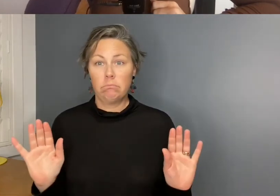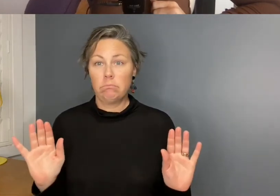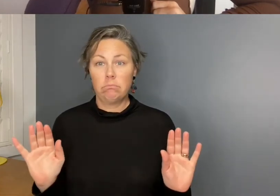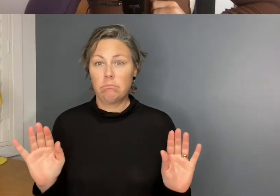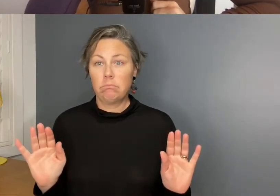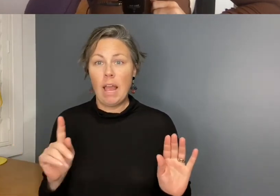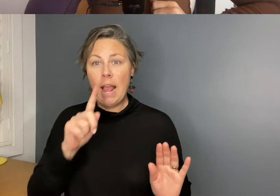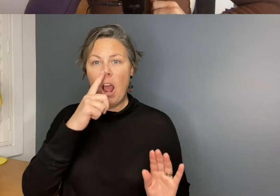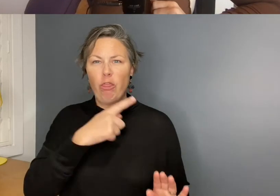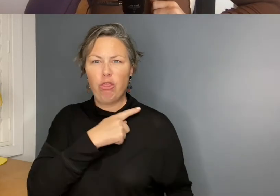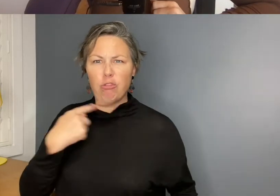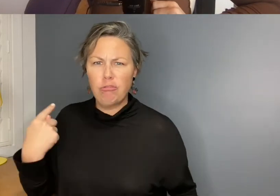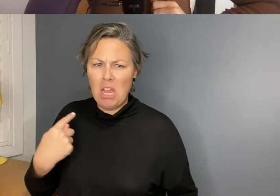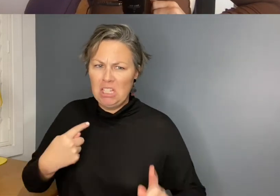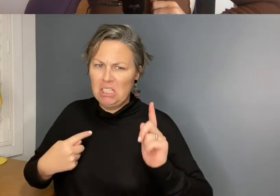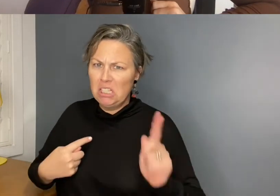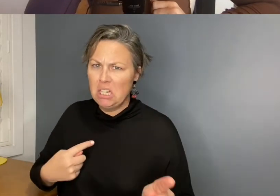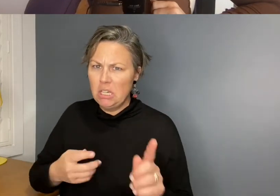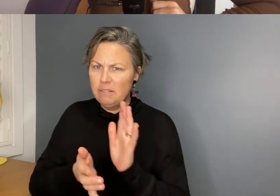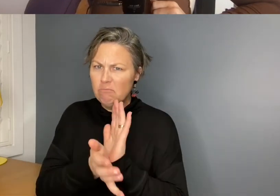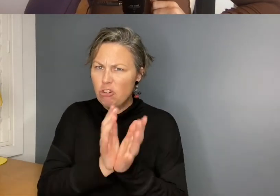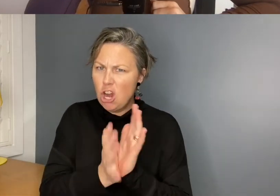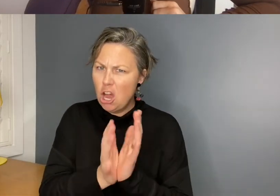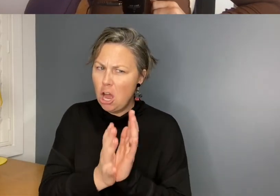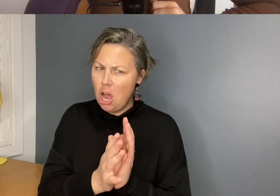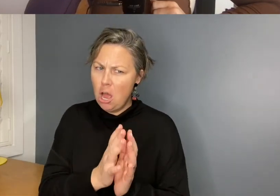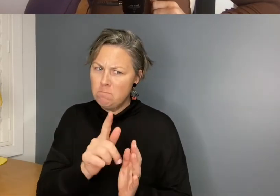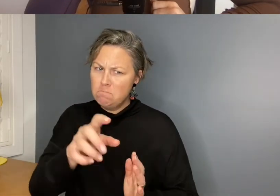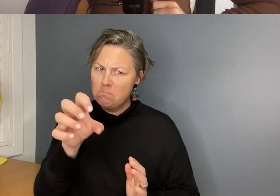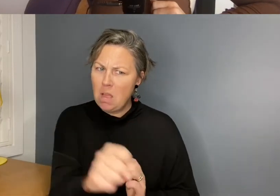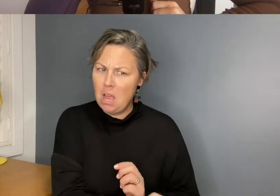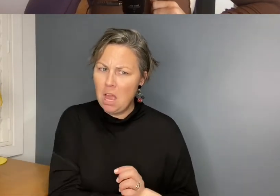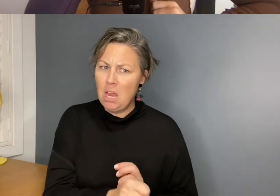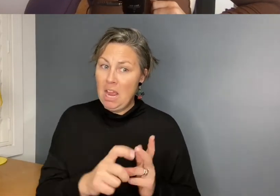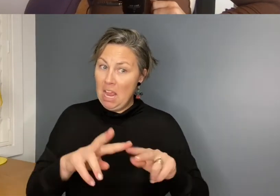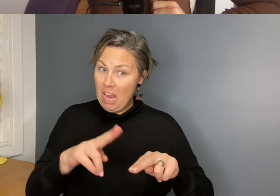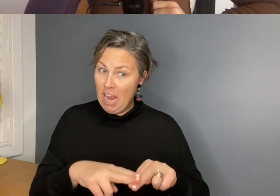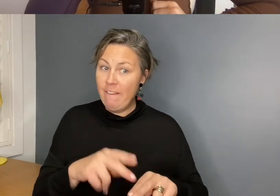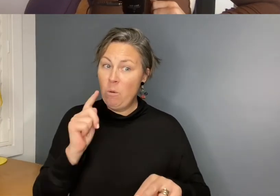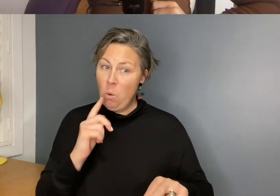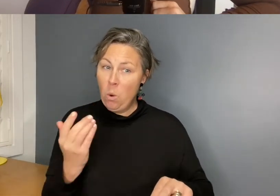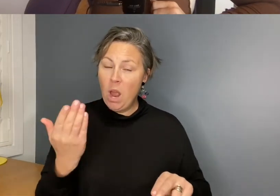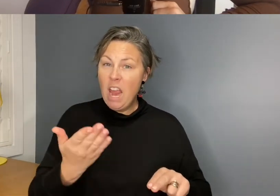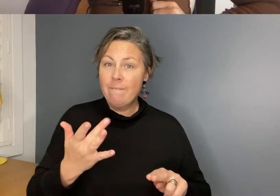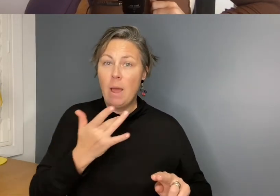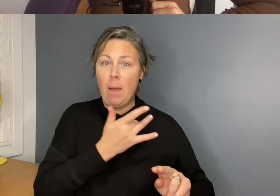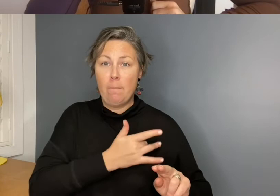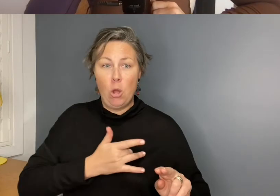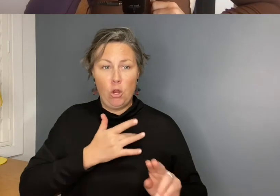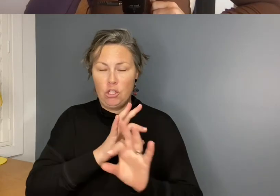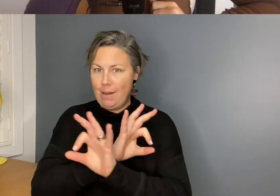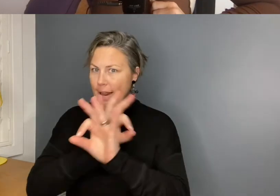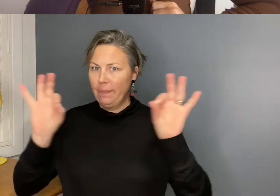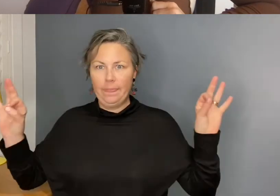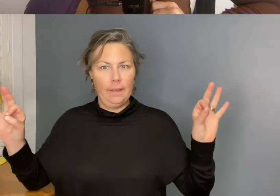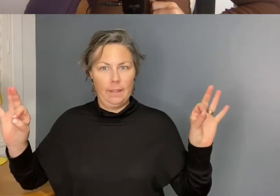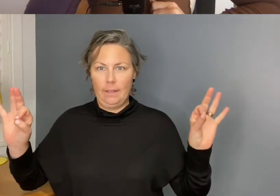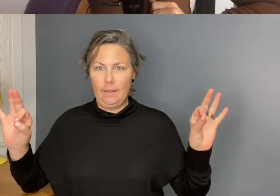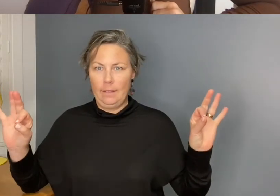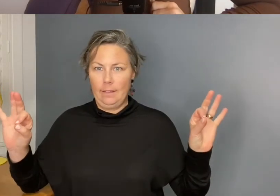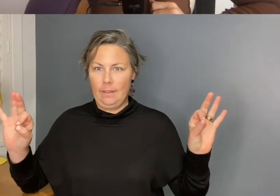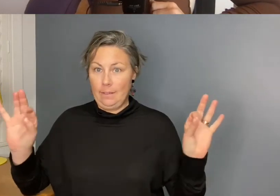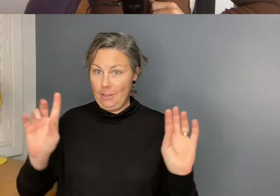don't threaten, we don't bribe, we don't, again, feed any of our own emotions into that relationship. So that's kind of point number